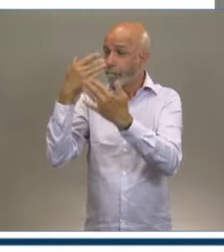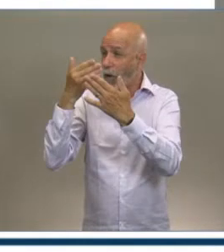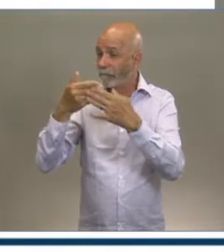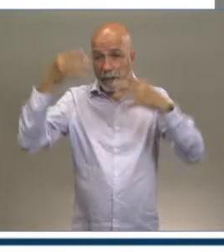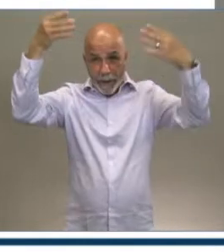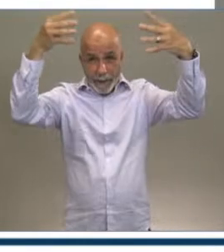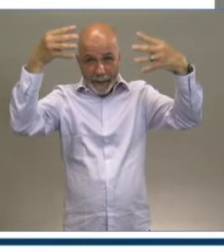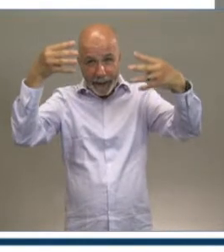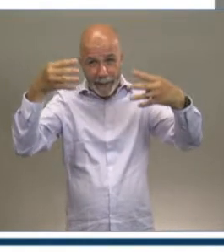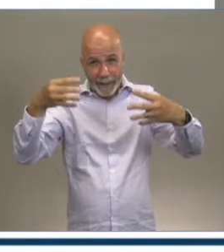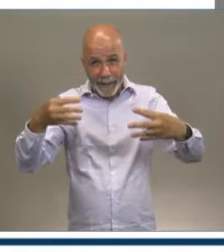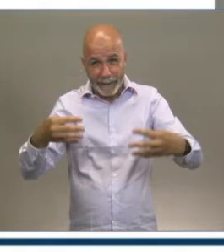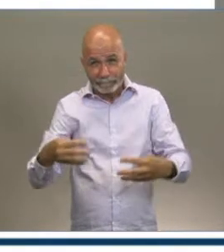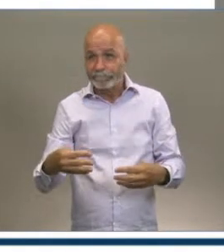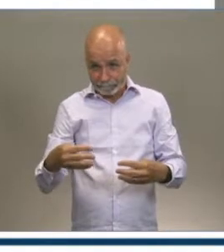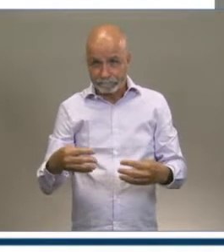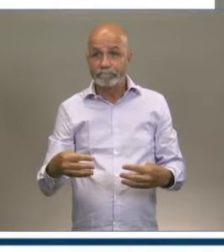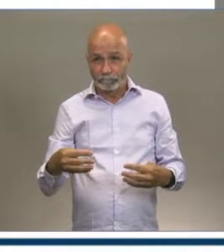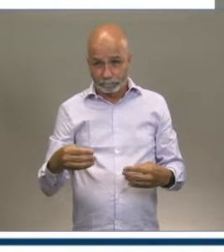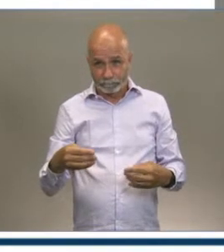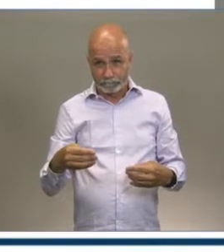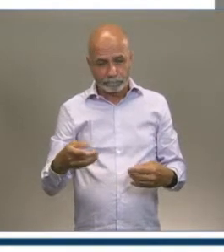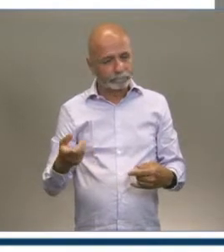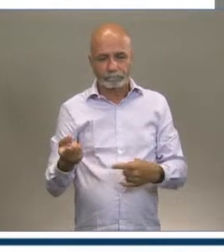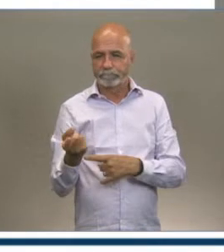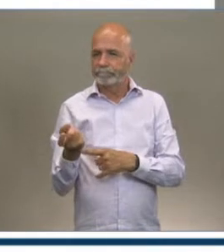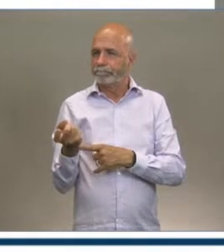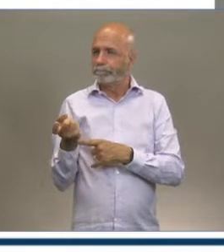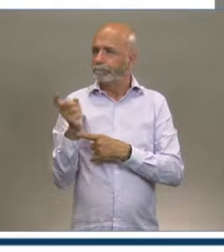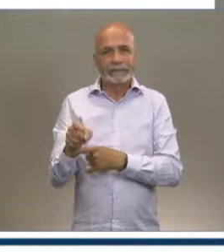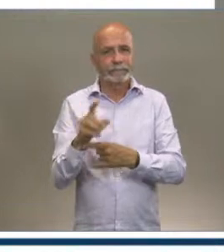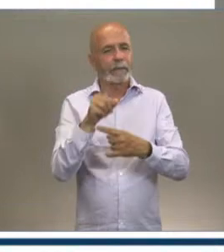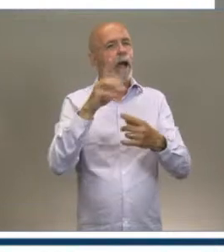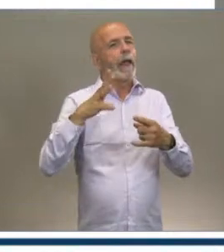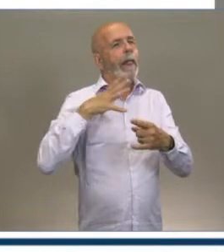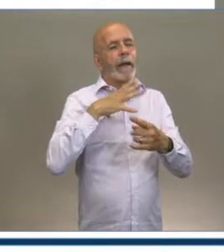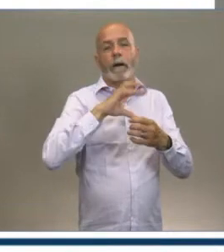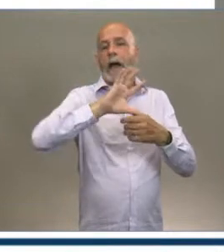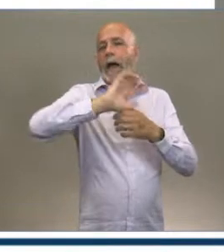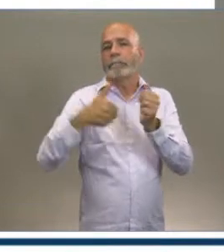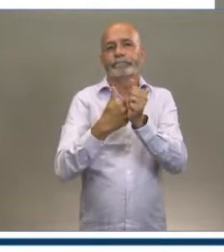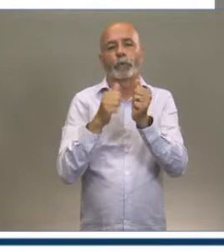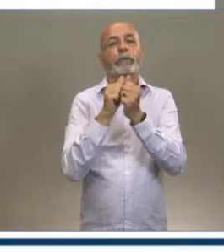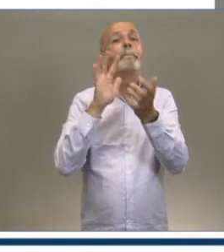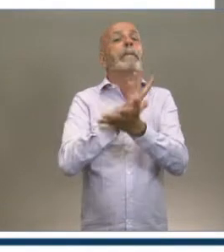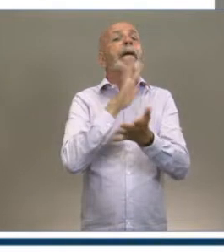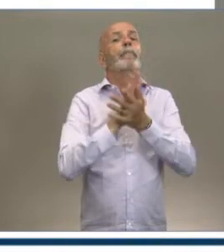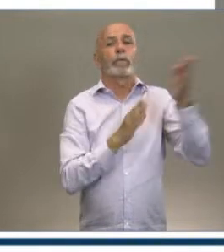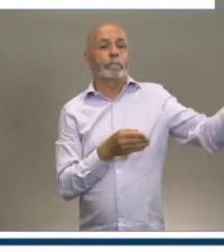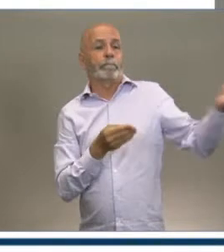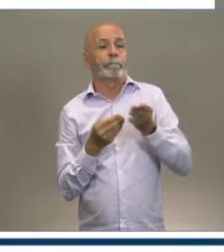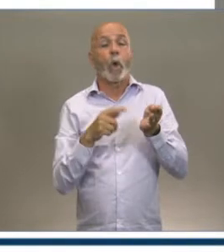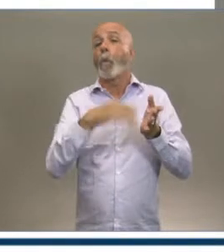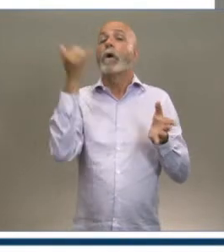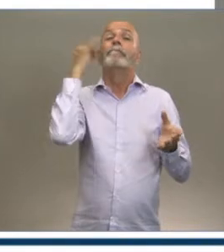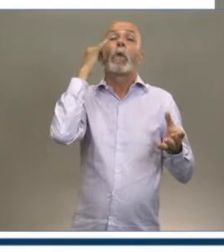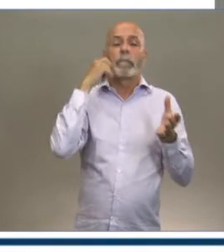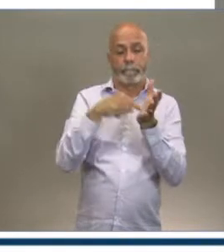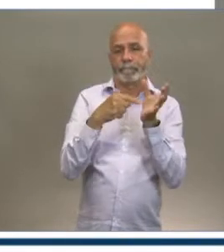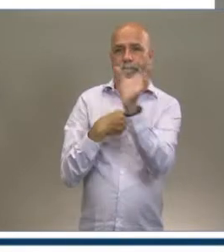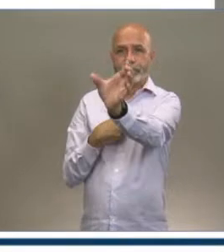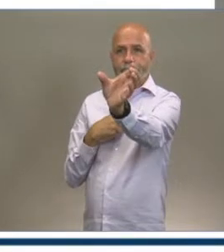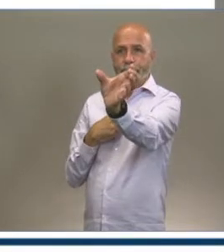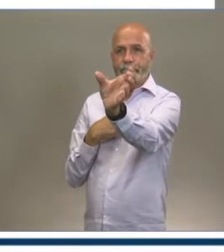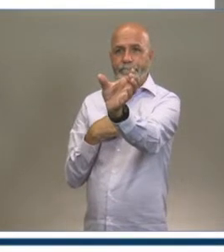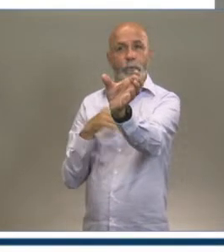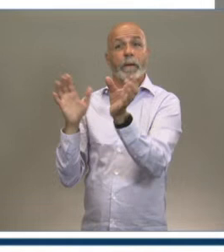safe reentry, they absolutely need to bring that proof of vaccination, whether it's on a phone electronically or at a piece of